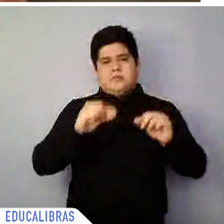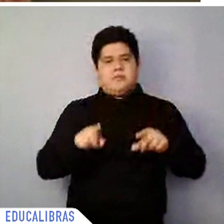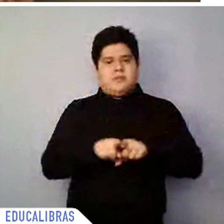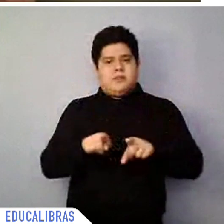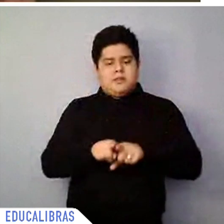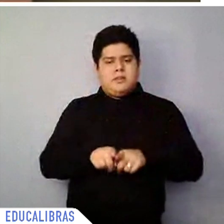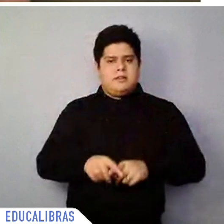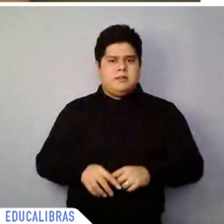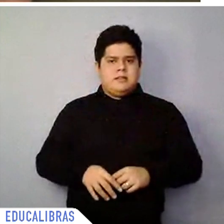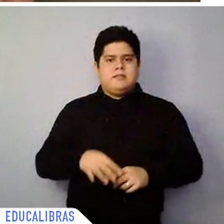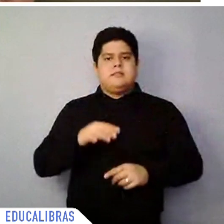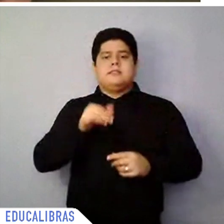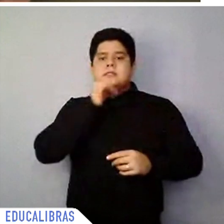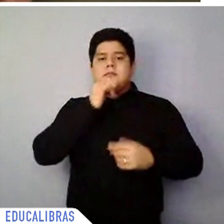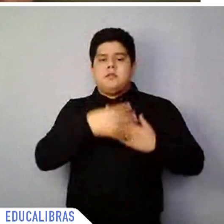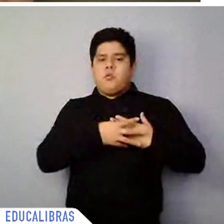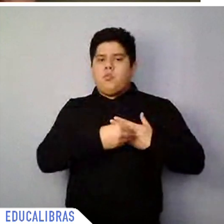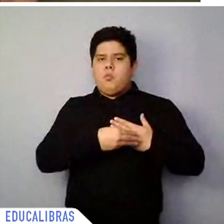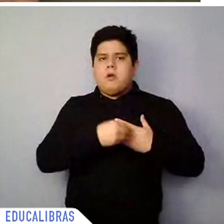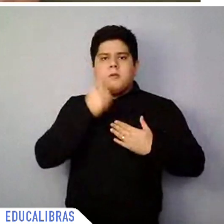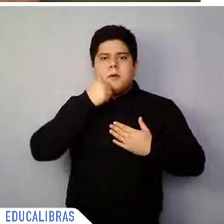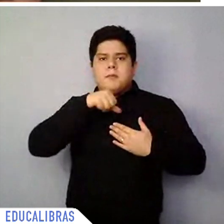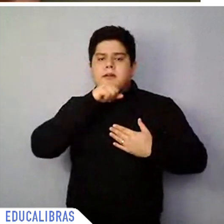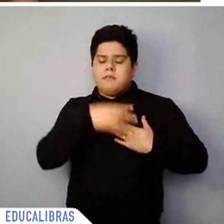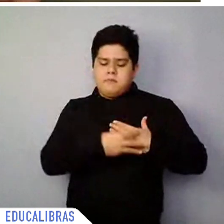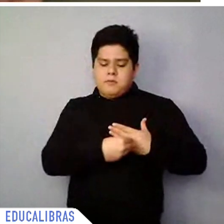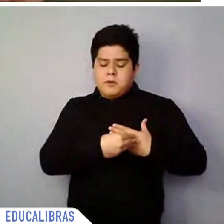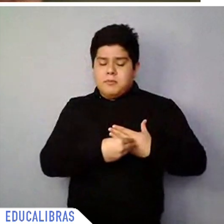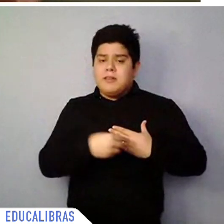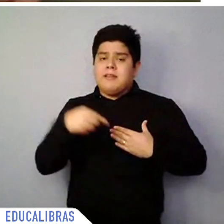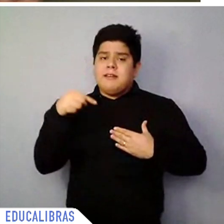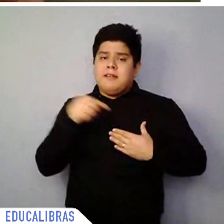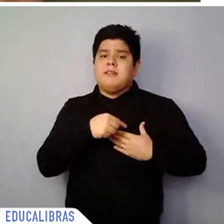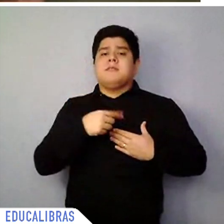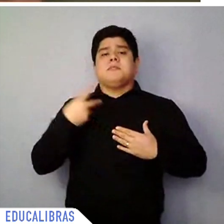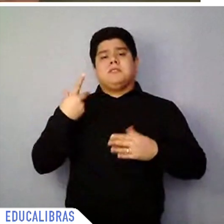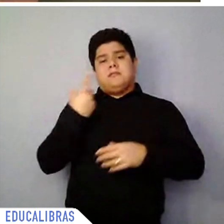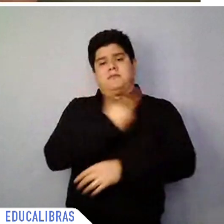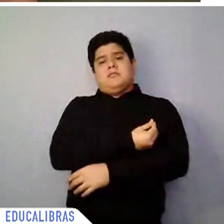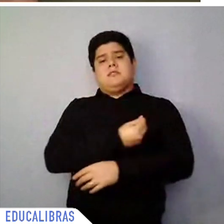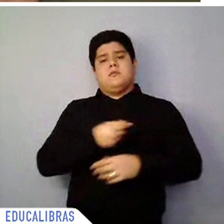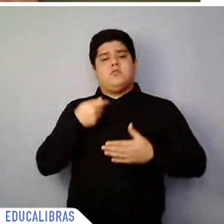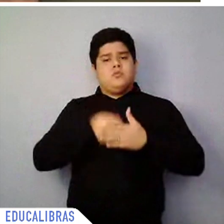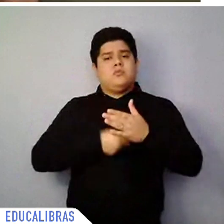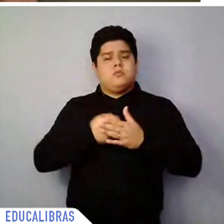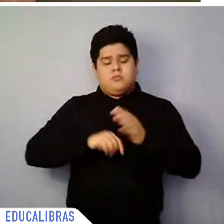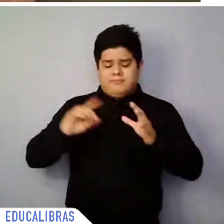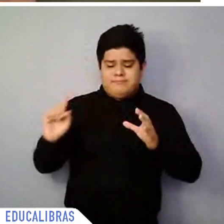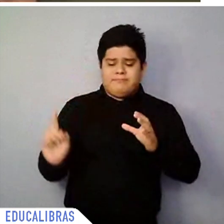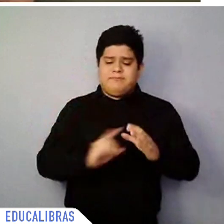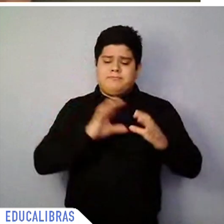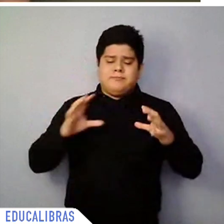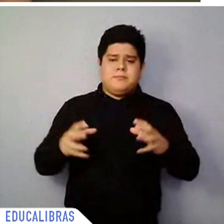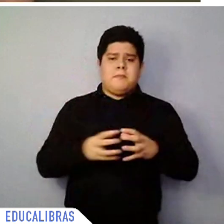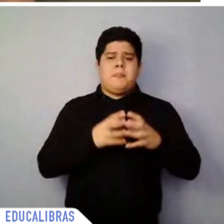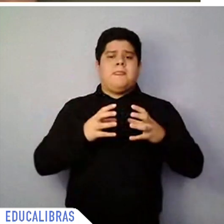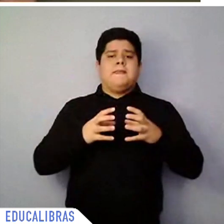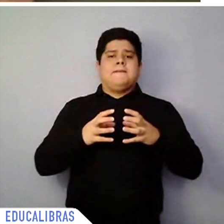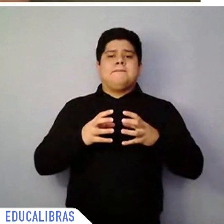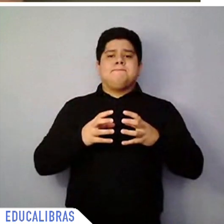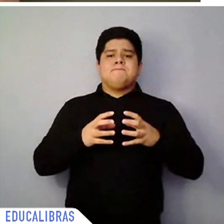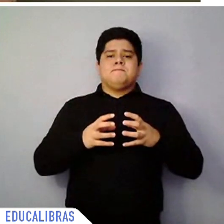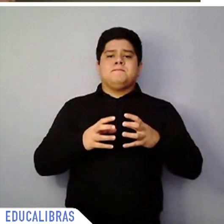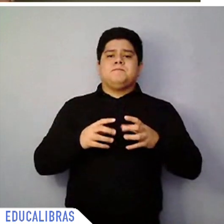impact on the population as a whole to reduce the number of hospitalizations and all that. So